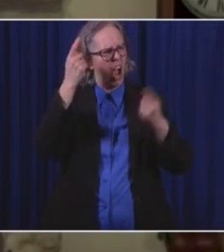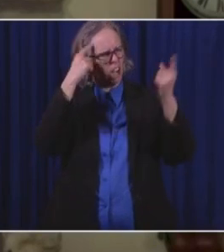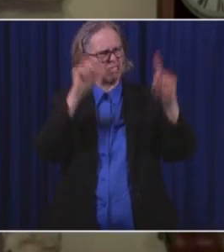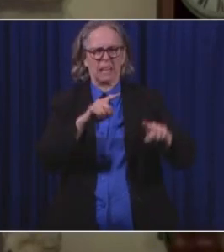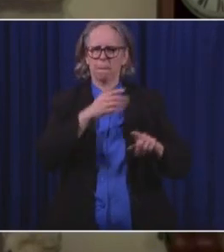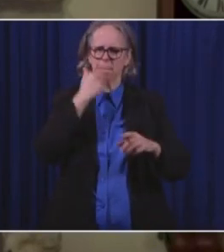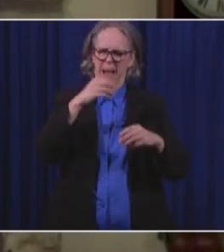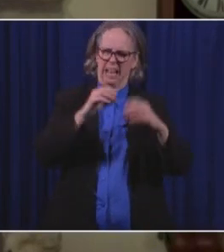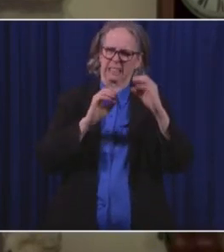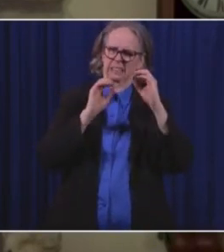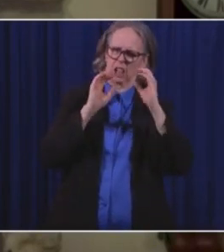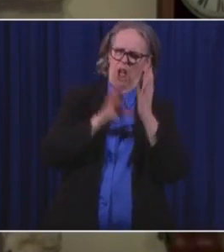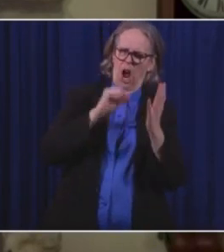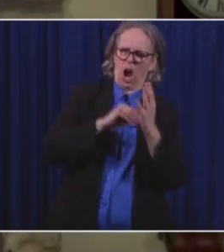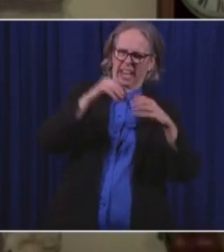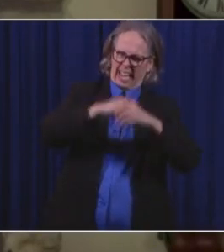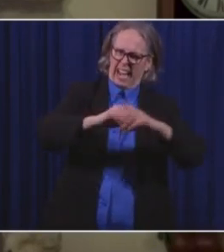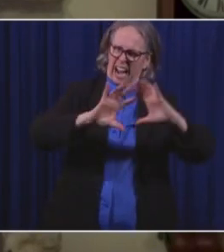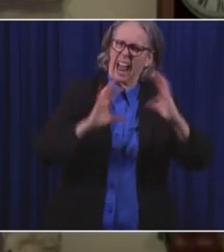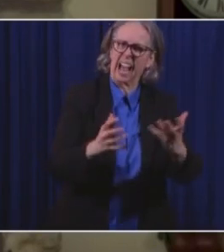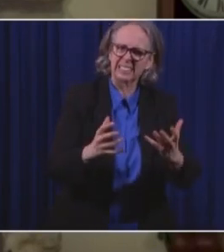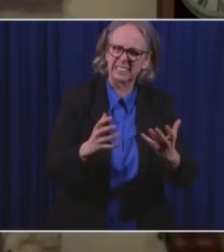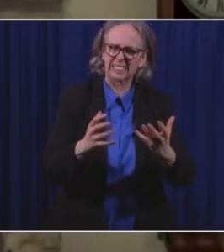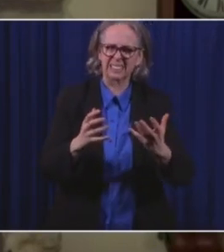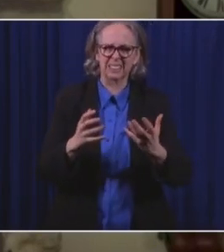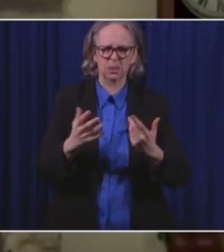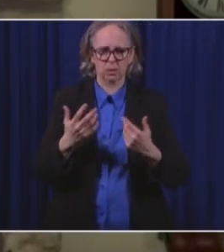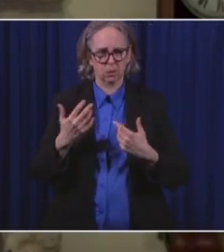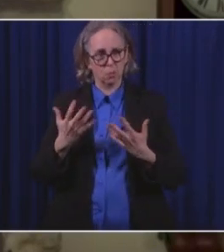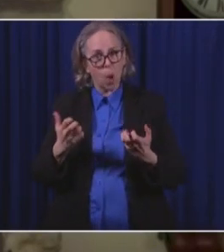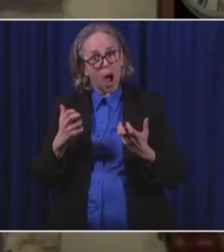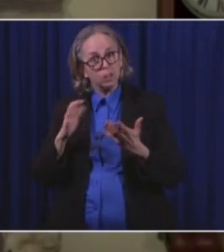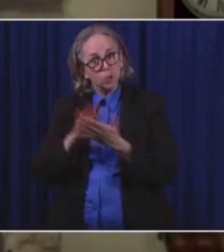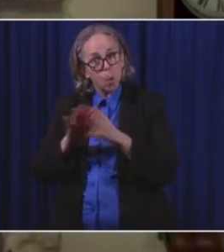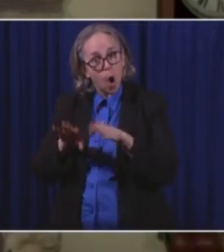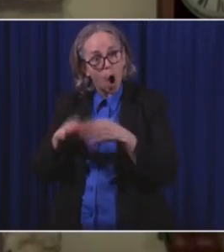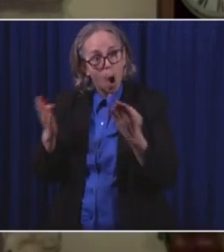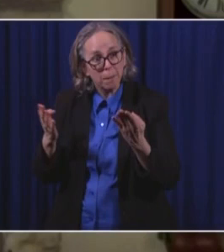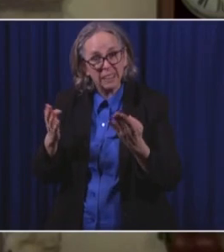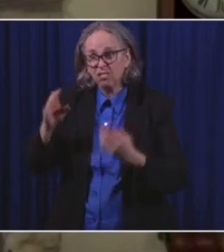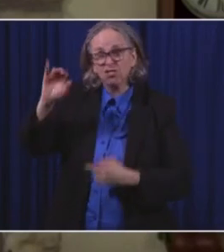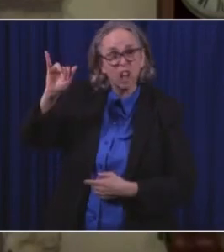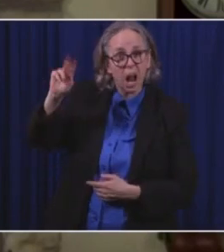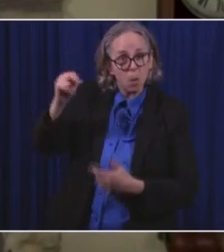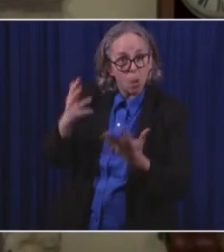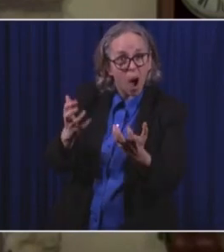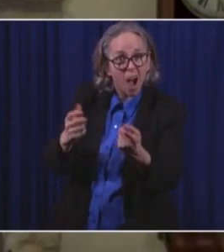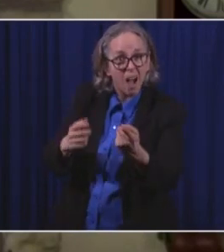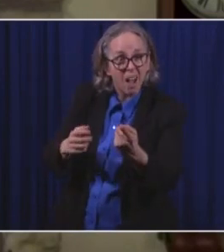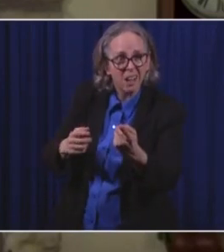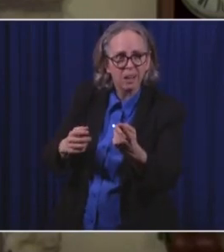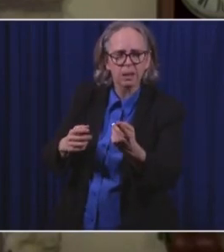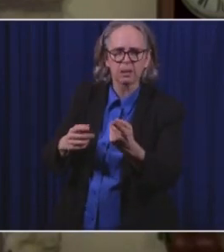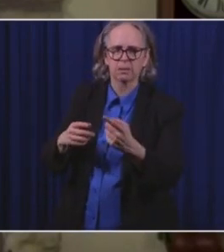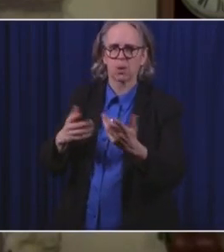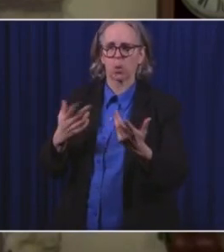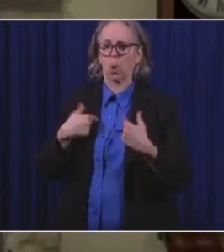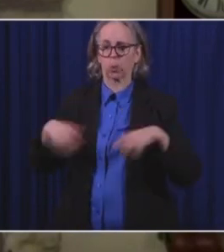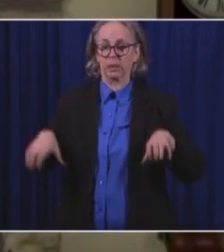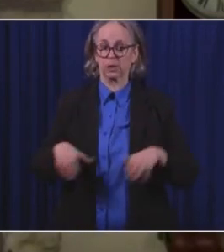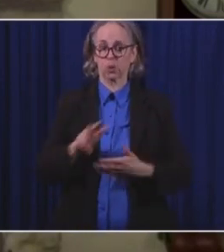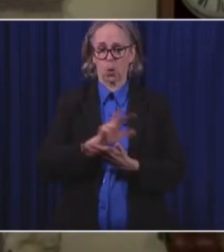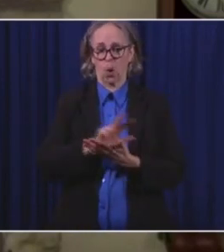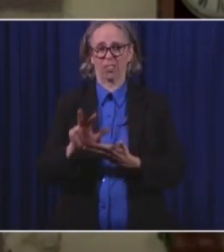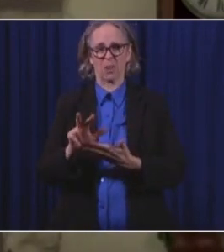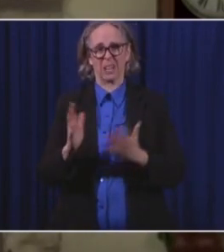first of the year depends on what we do in the next 21 days. I don't want to be over dramatic, but it's just a fact. If we continue to see these